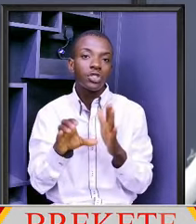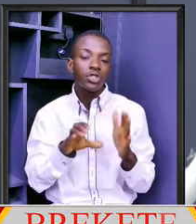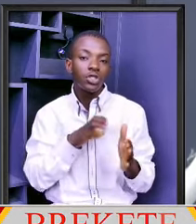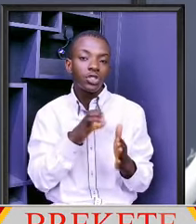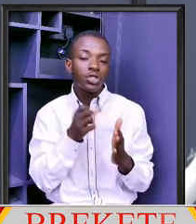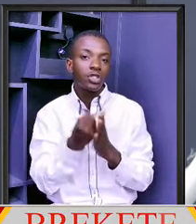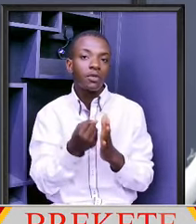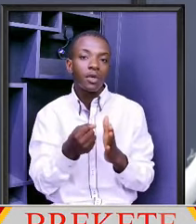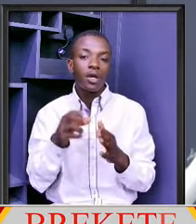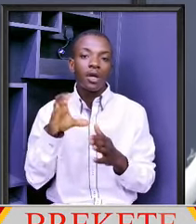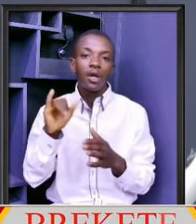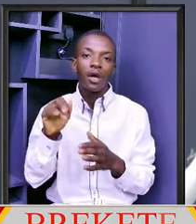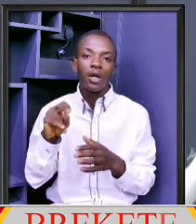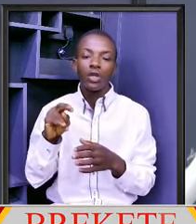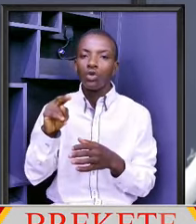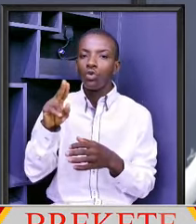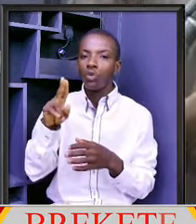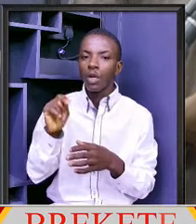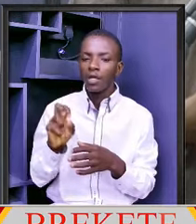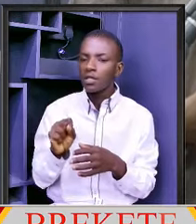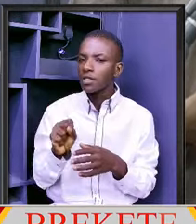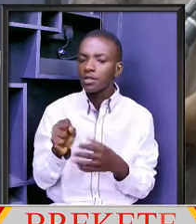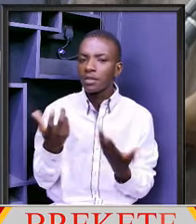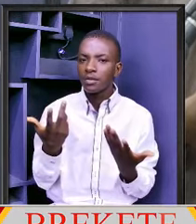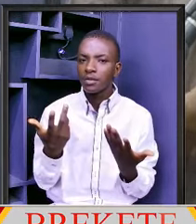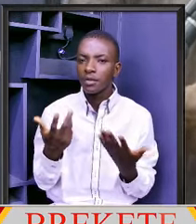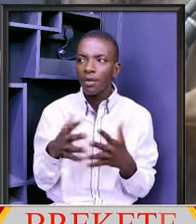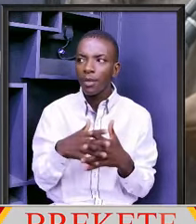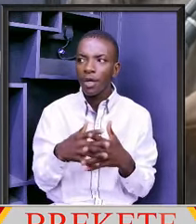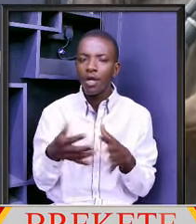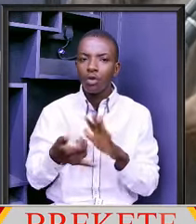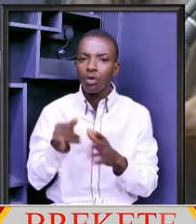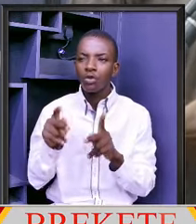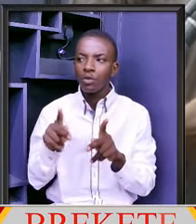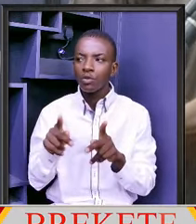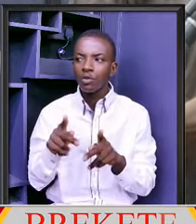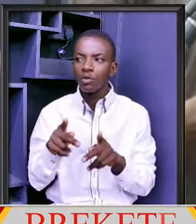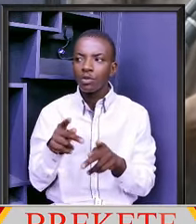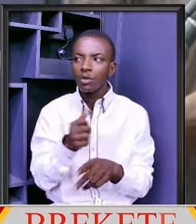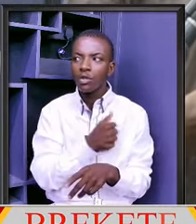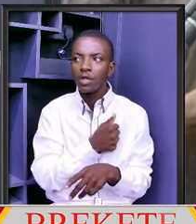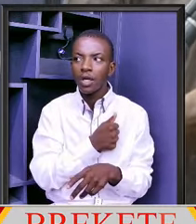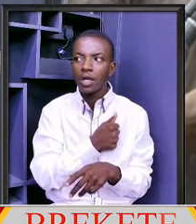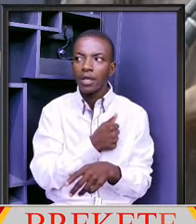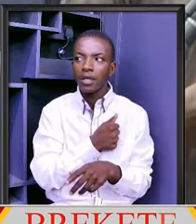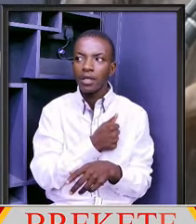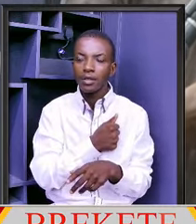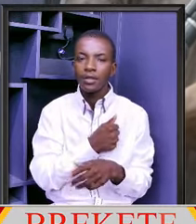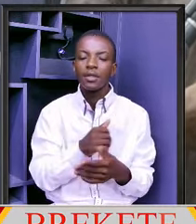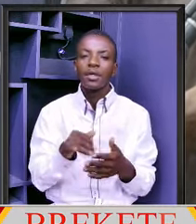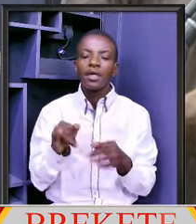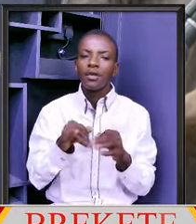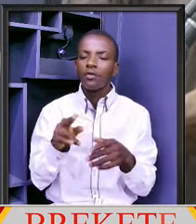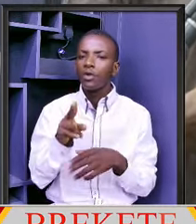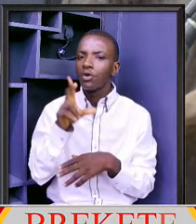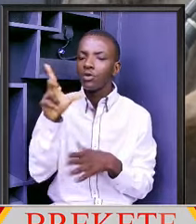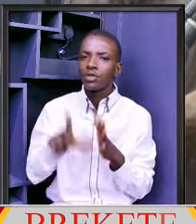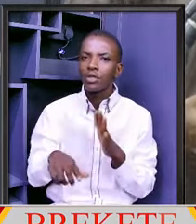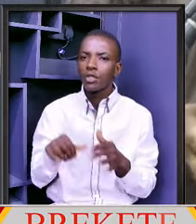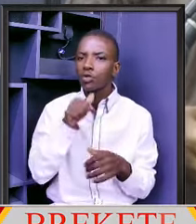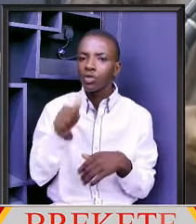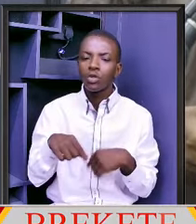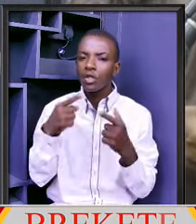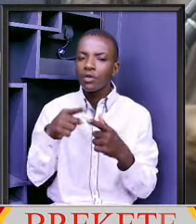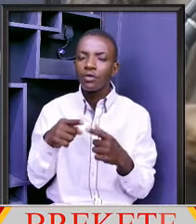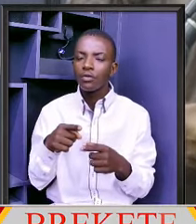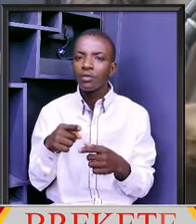Canada, citizenship US, citizenship. Those people no be mumu. If you're day useless, they no go